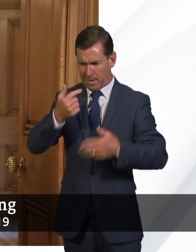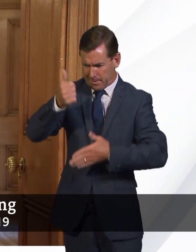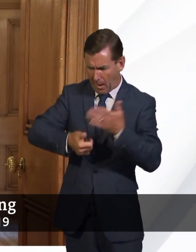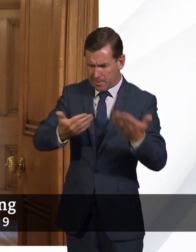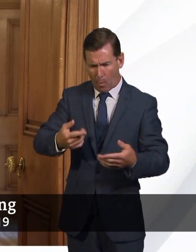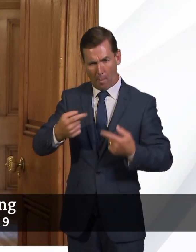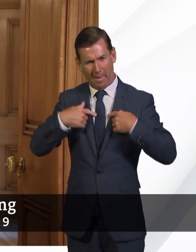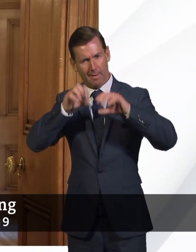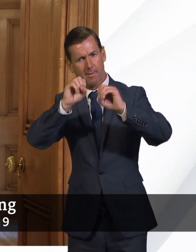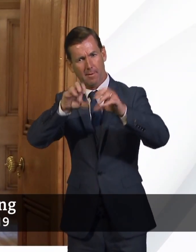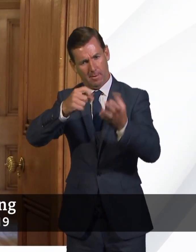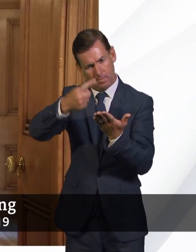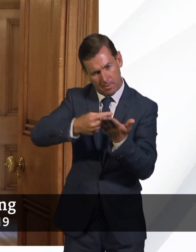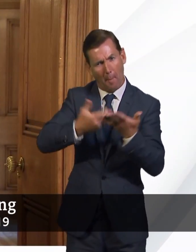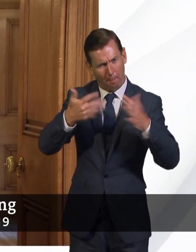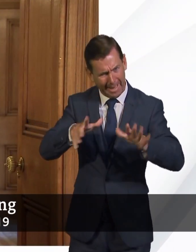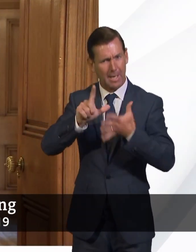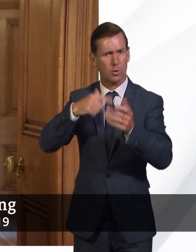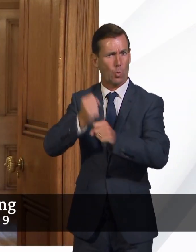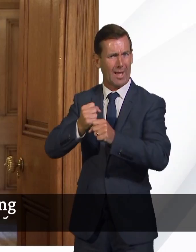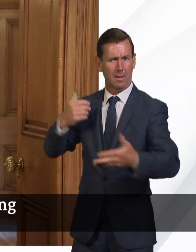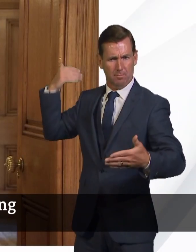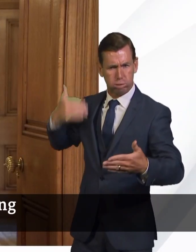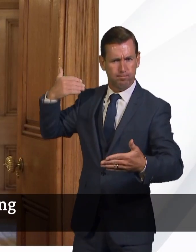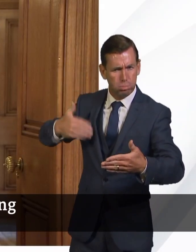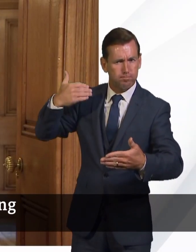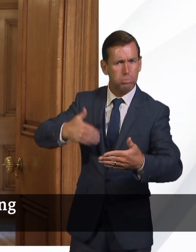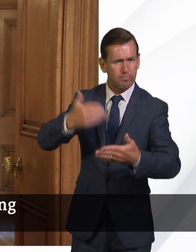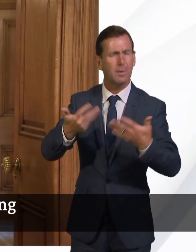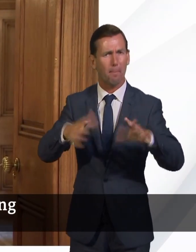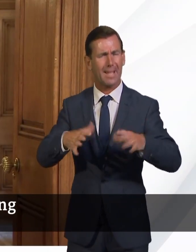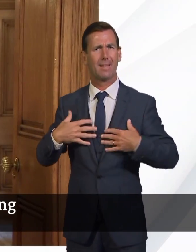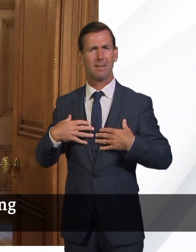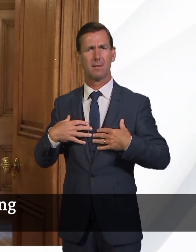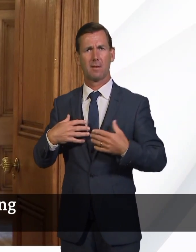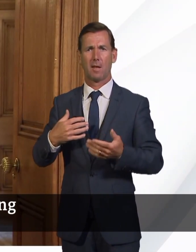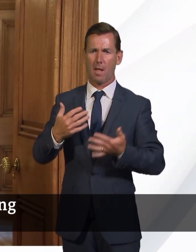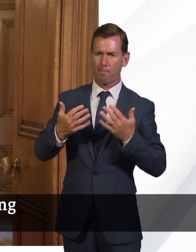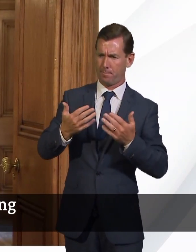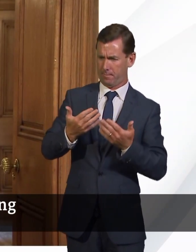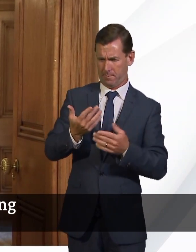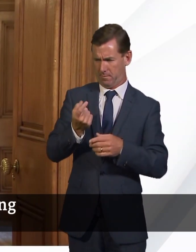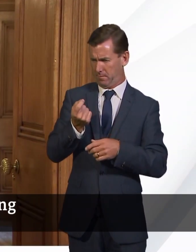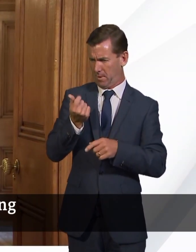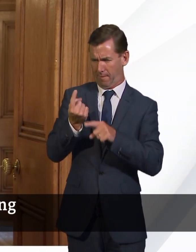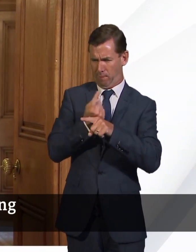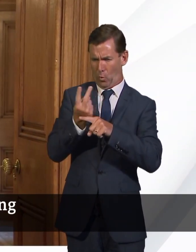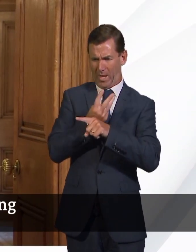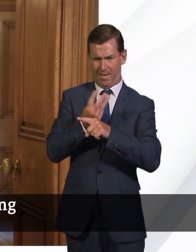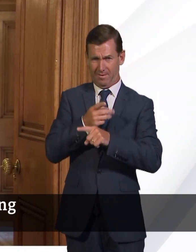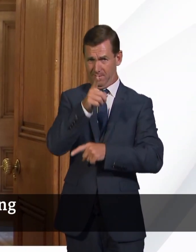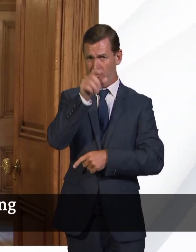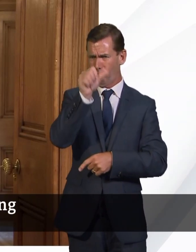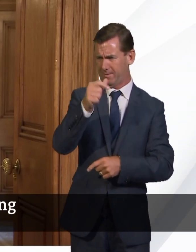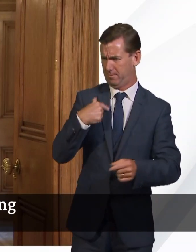to support people in care homes. And in the last couple of weeks, we have, as you say,